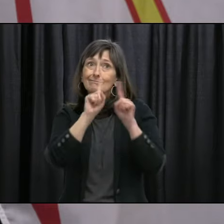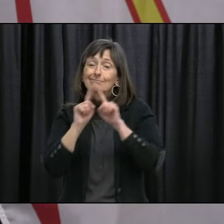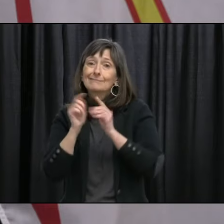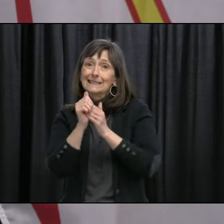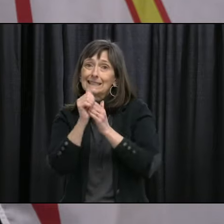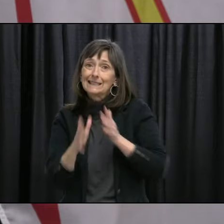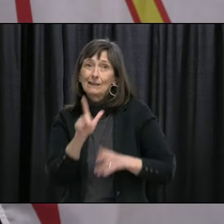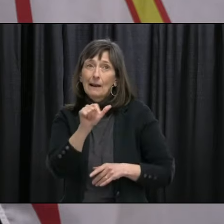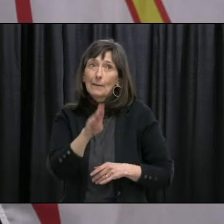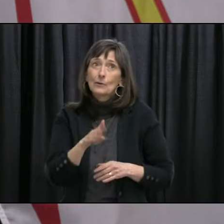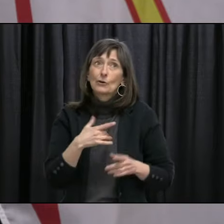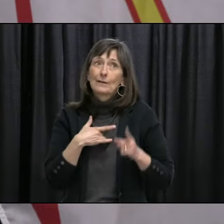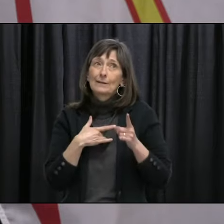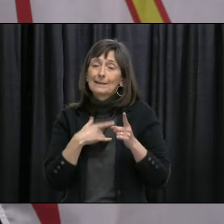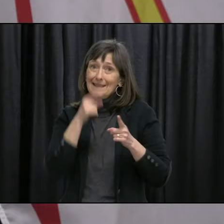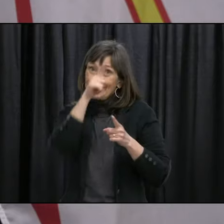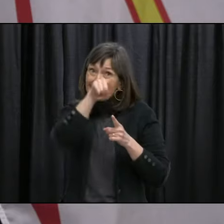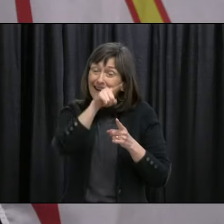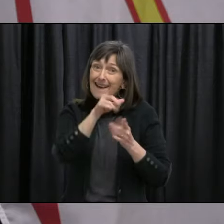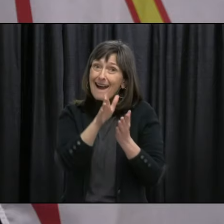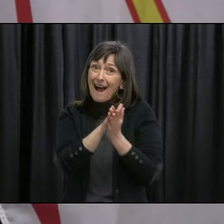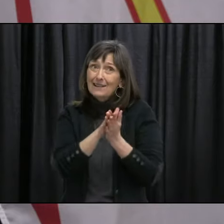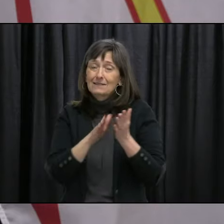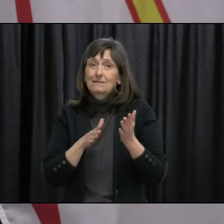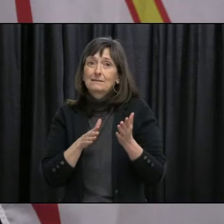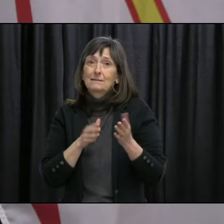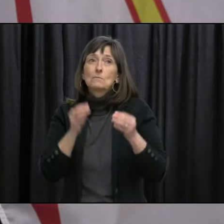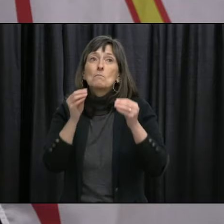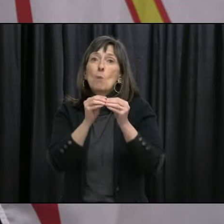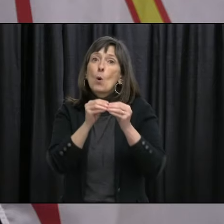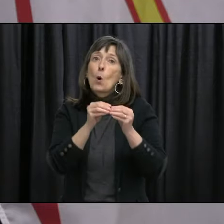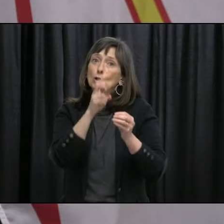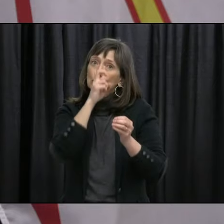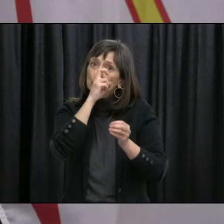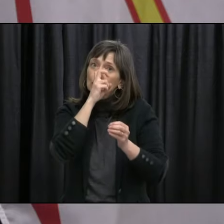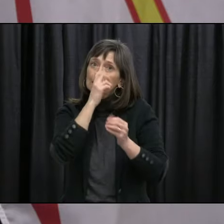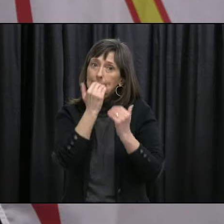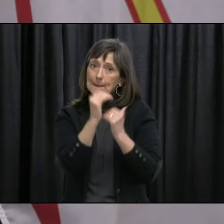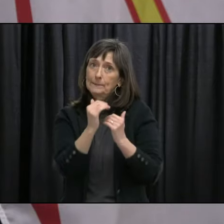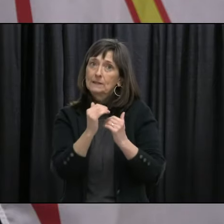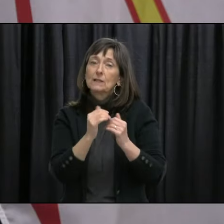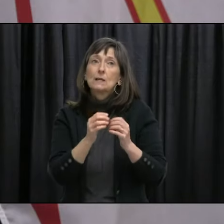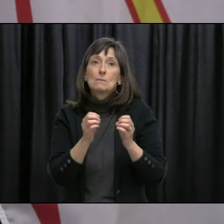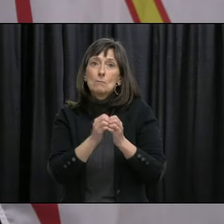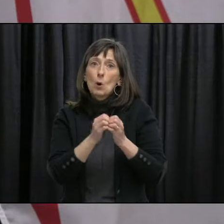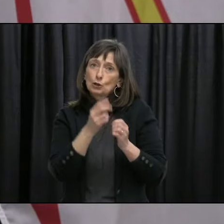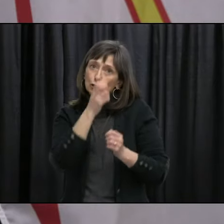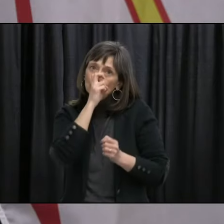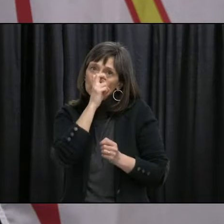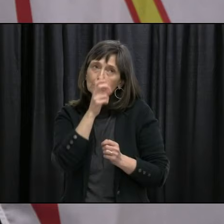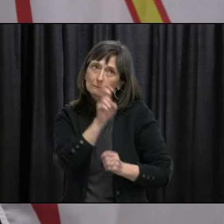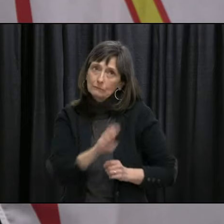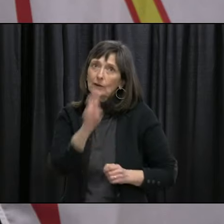Labrador, and they've been requested that we put some more, restrictions, more stricter arrangements on travel.